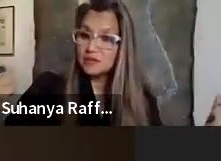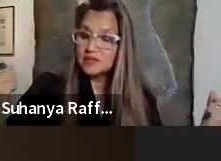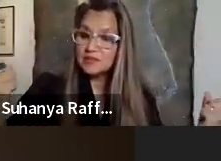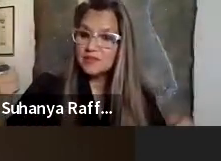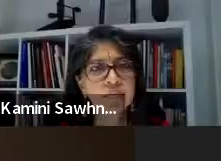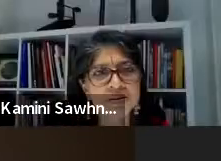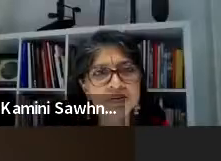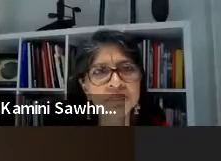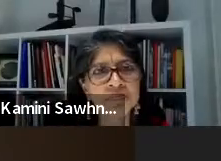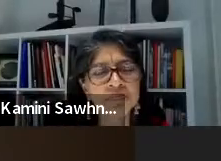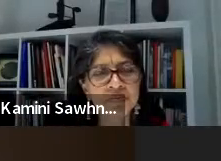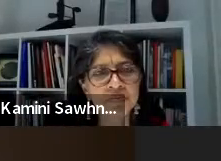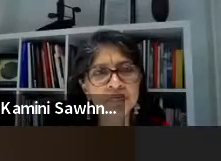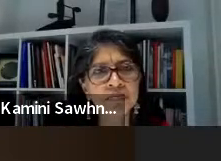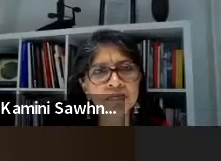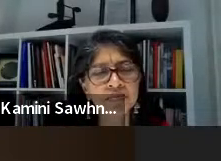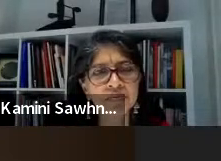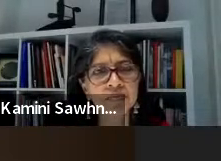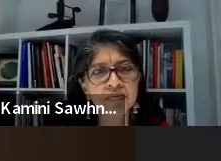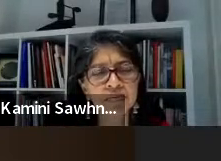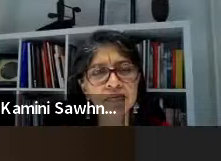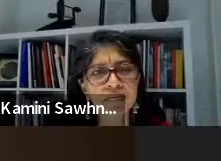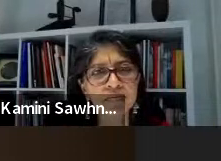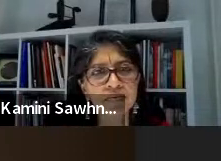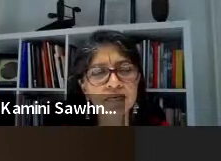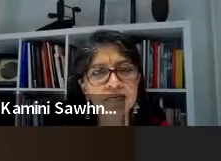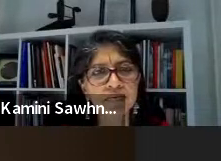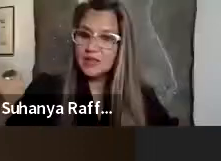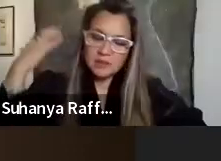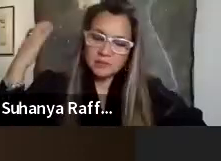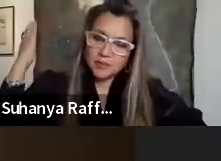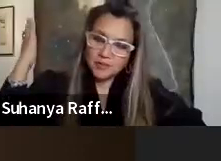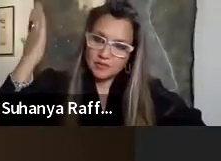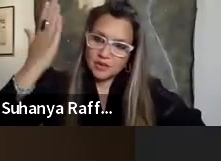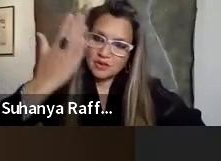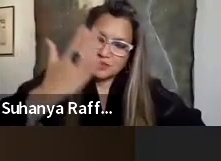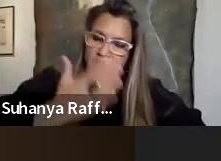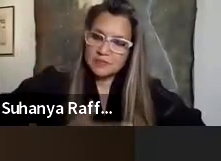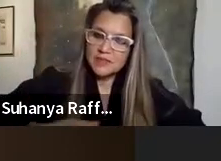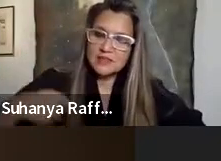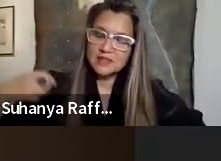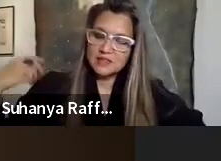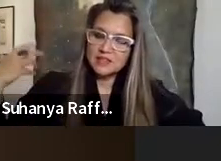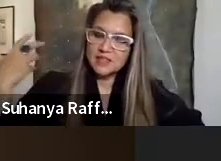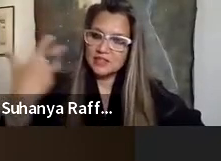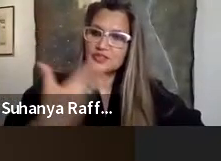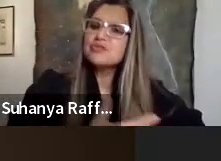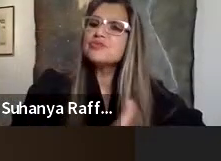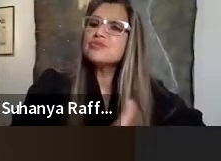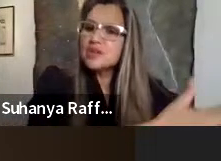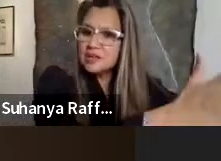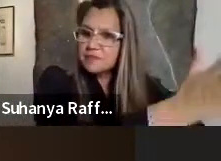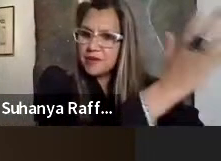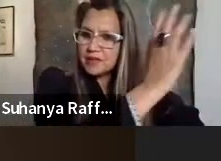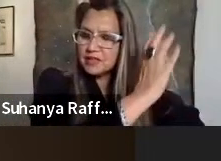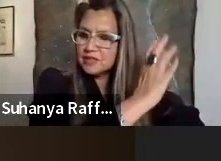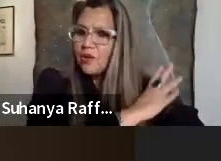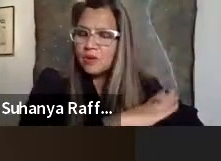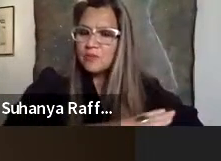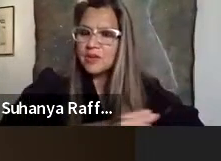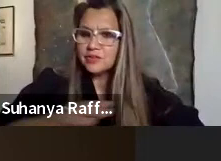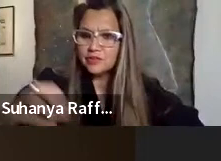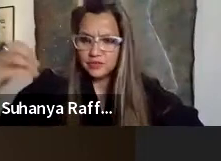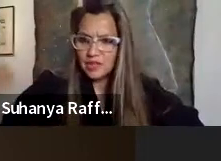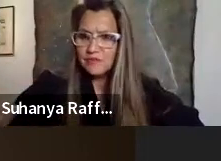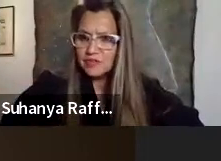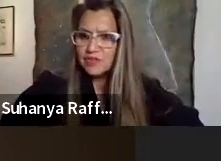the world. And so this is, an important concept that sits through her practice